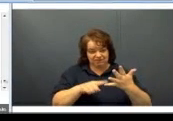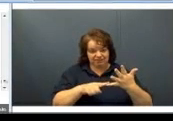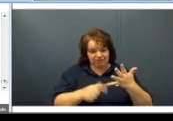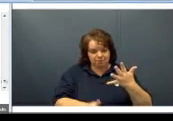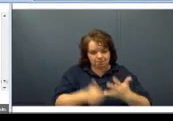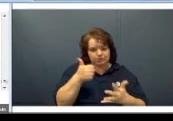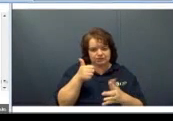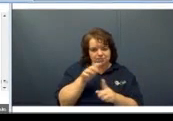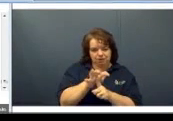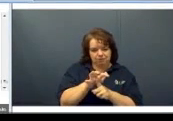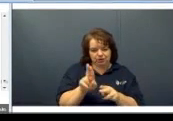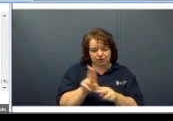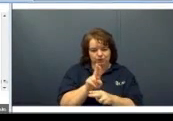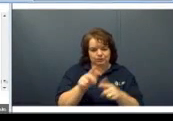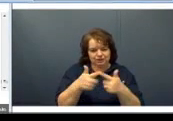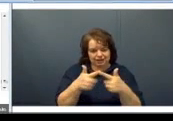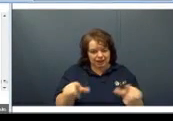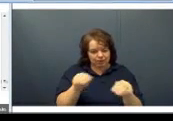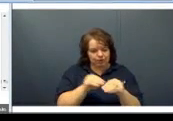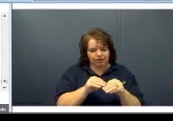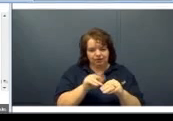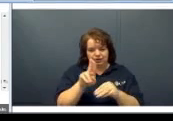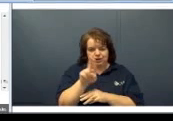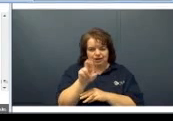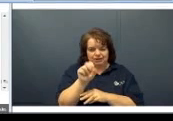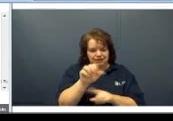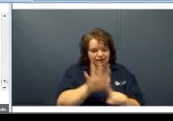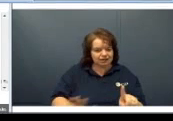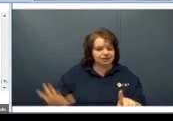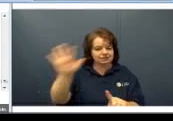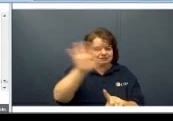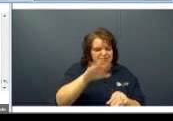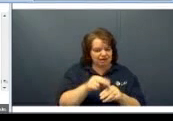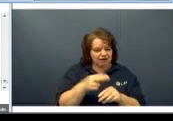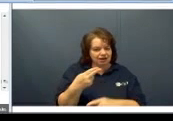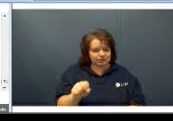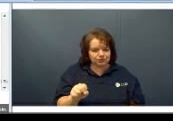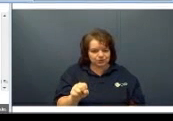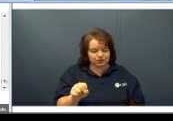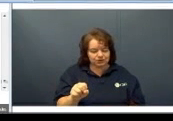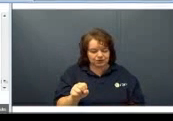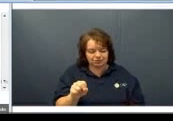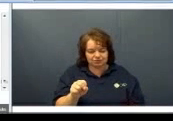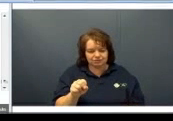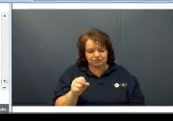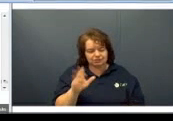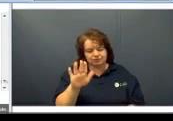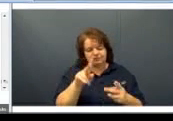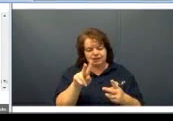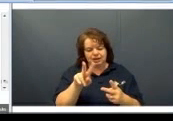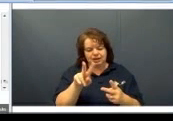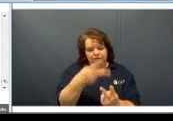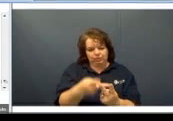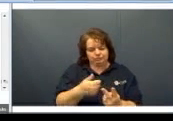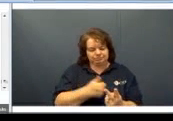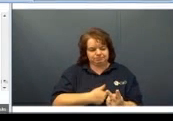Also, it's the fifth most popular used language in the United States, or in high schools, or the